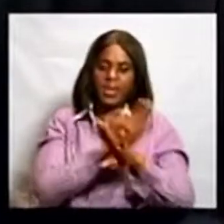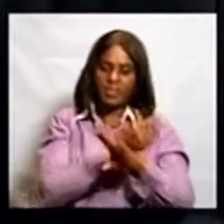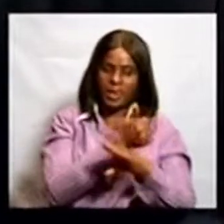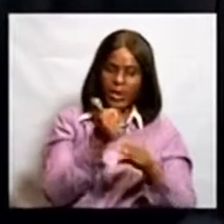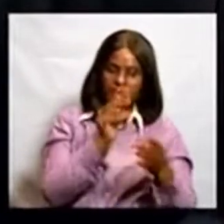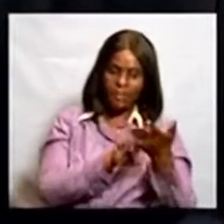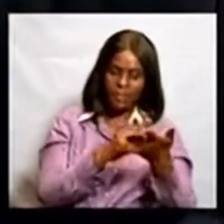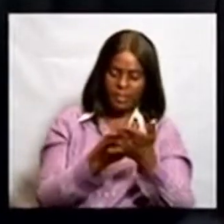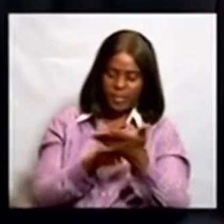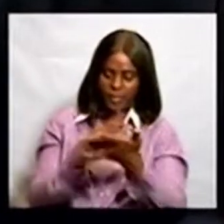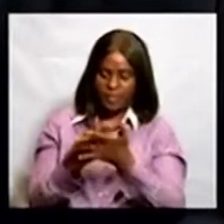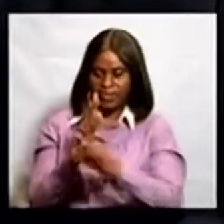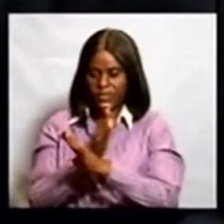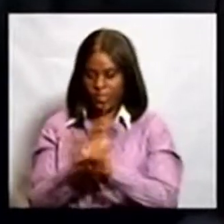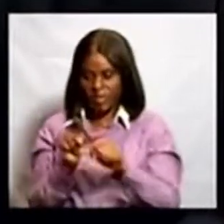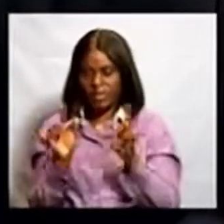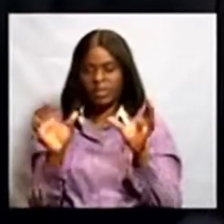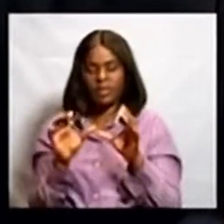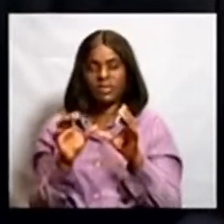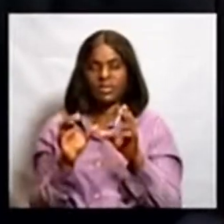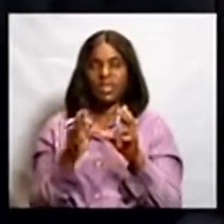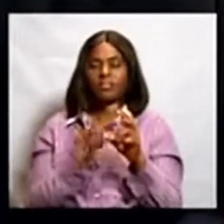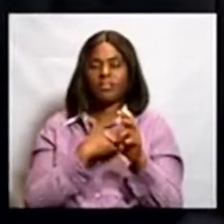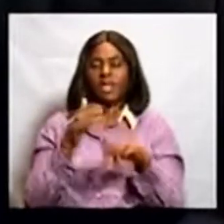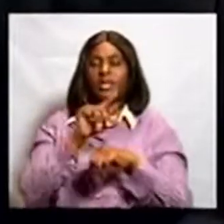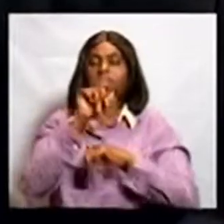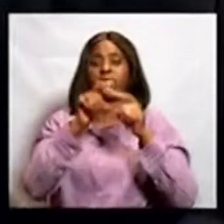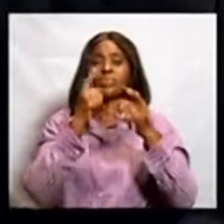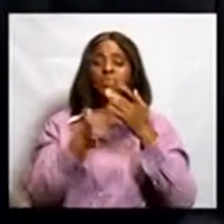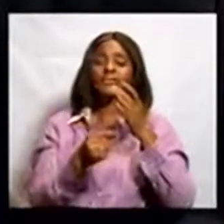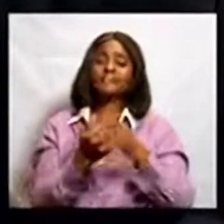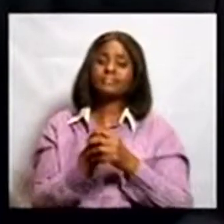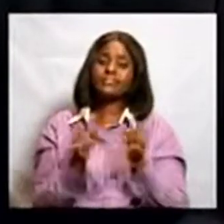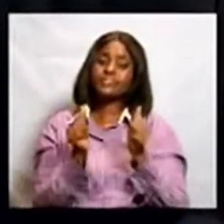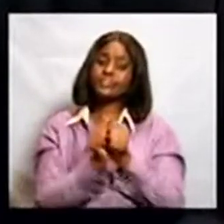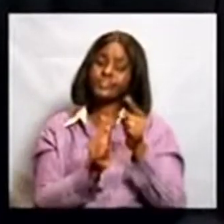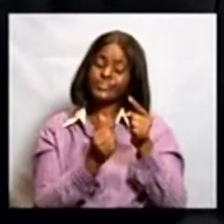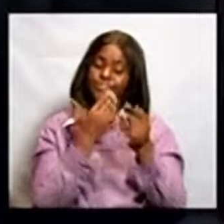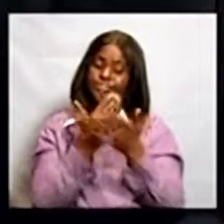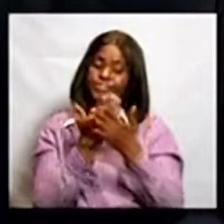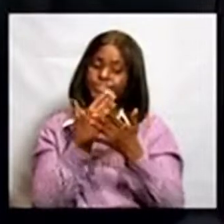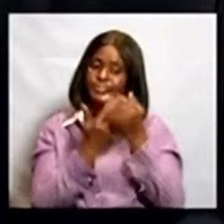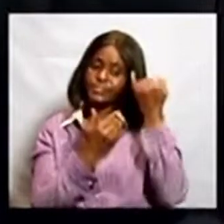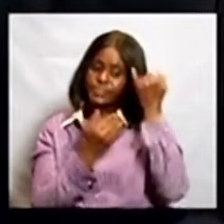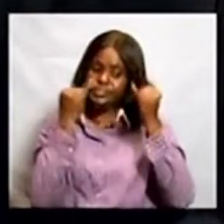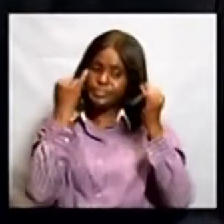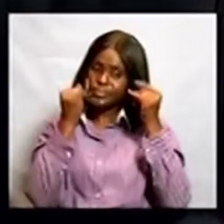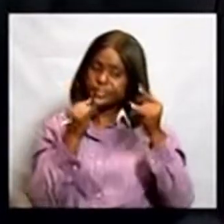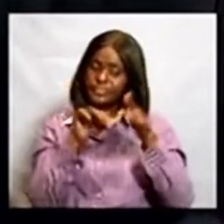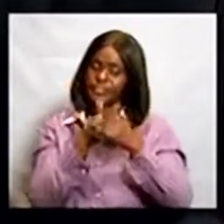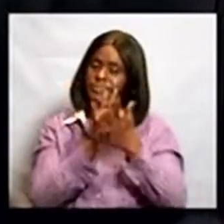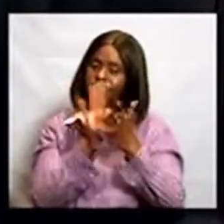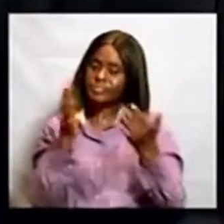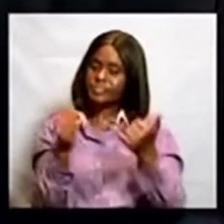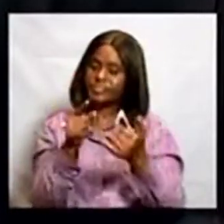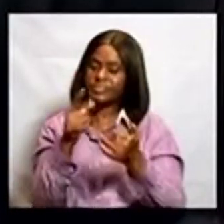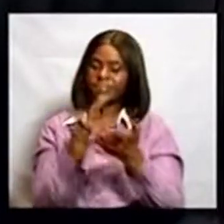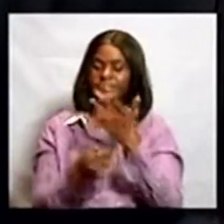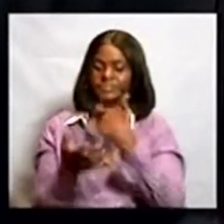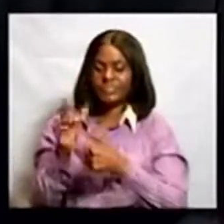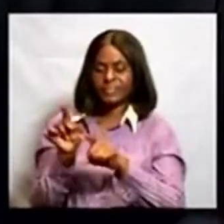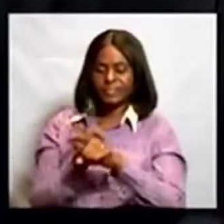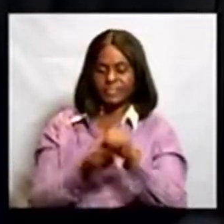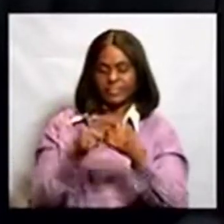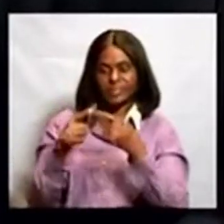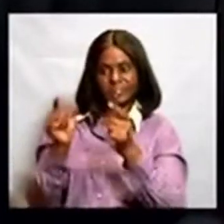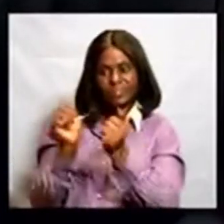witnesses appeared before this committee. So my question really, with these good ideas, is how much consultation took place